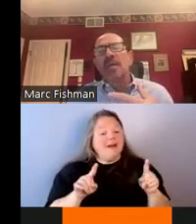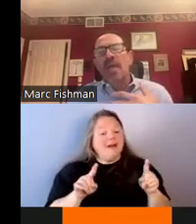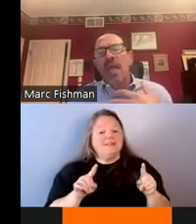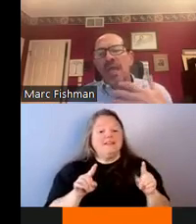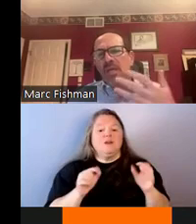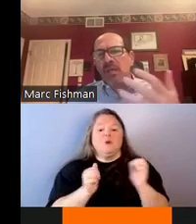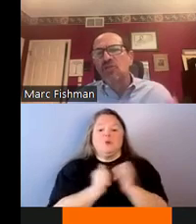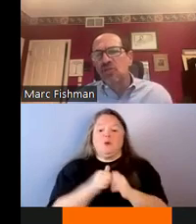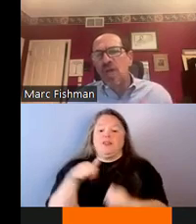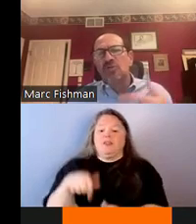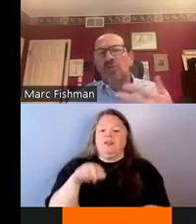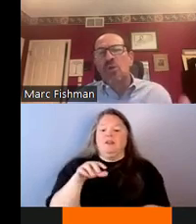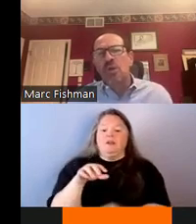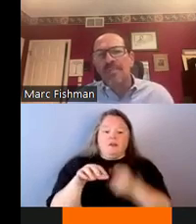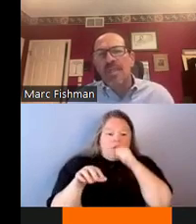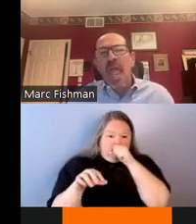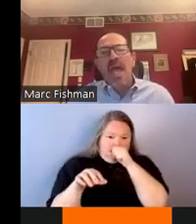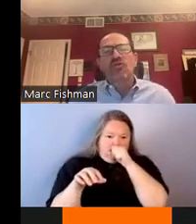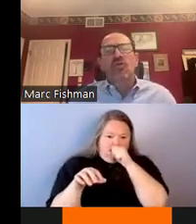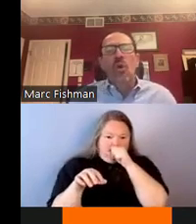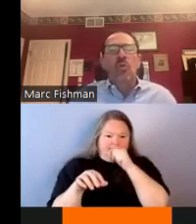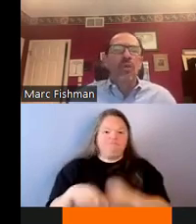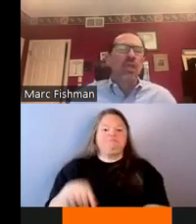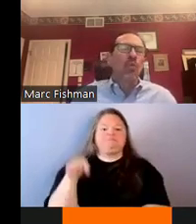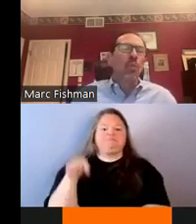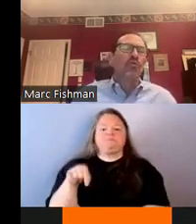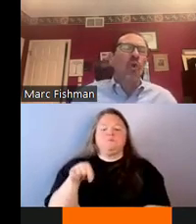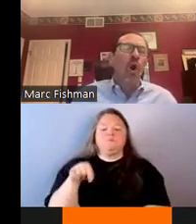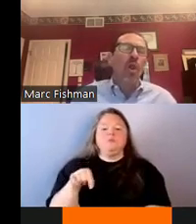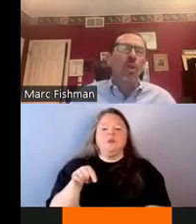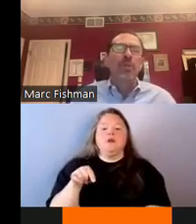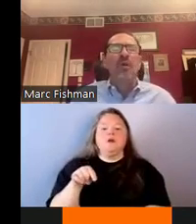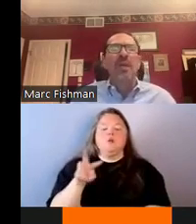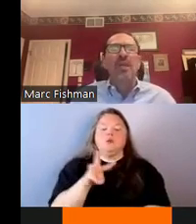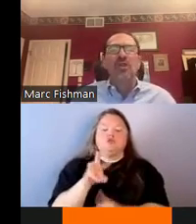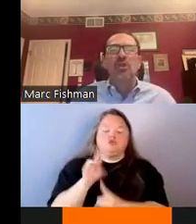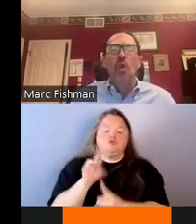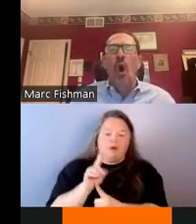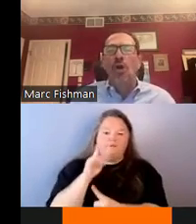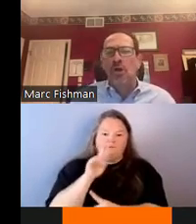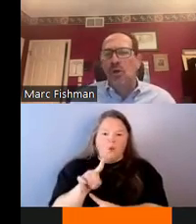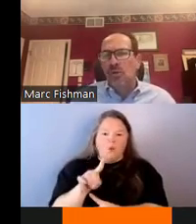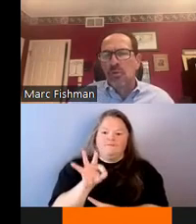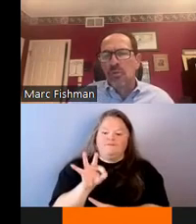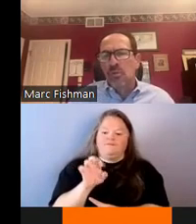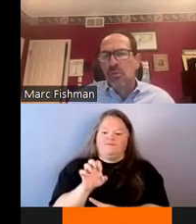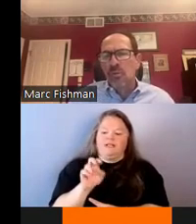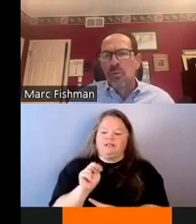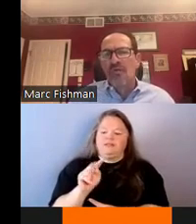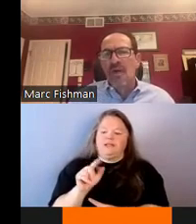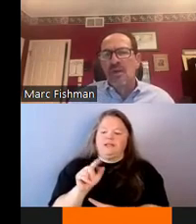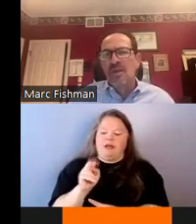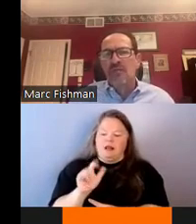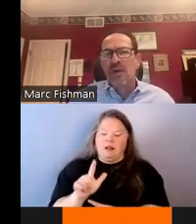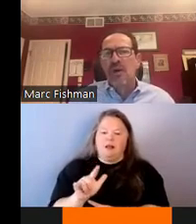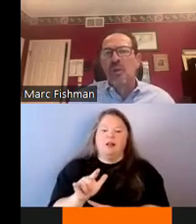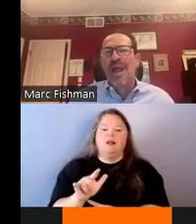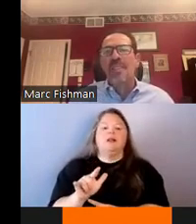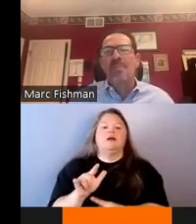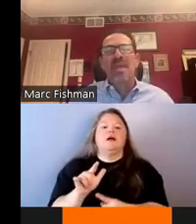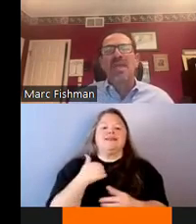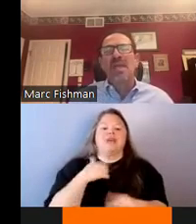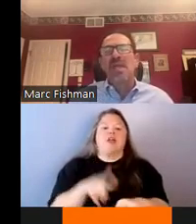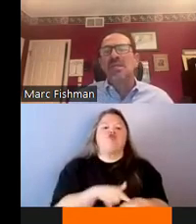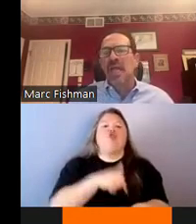in the body and leaches out slowly. And so the withdrawal period is longer with fentanyl than for